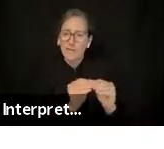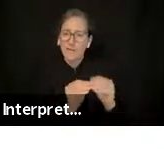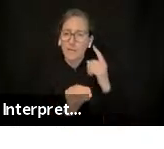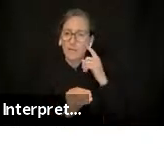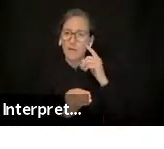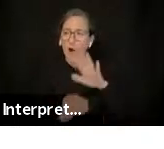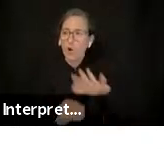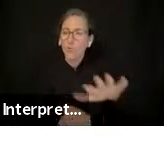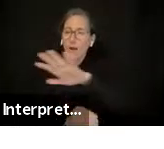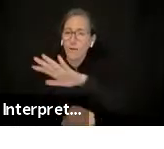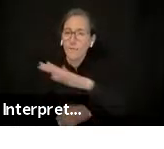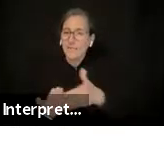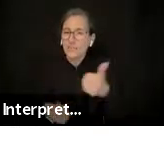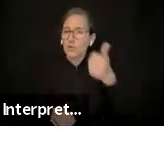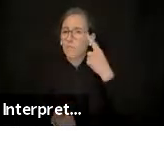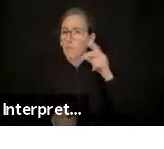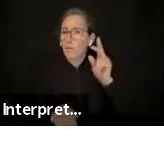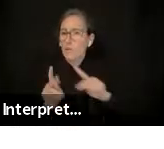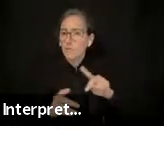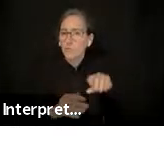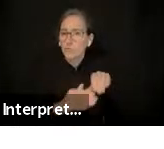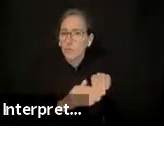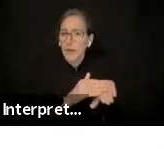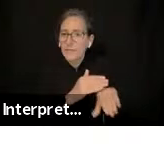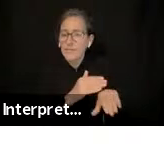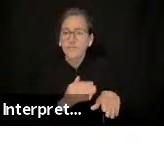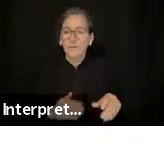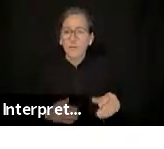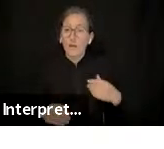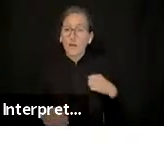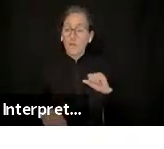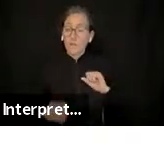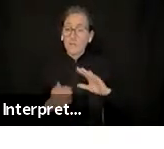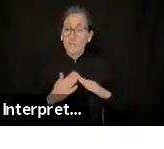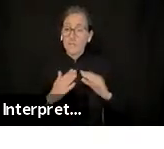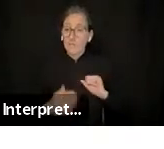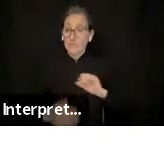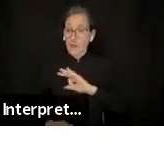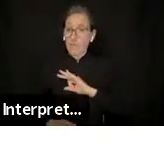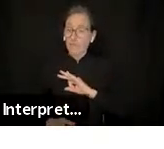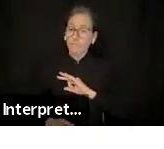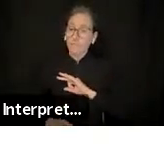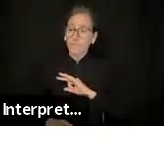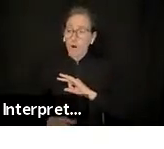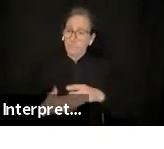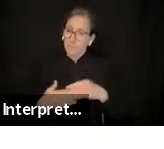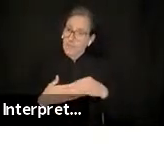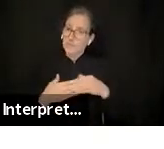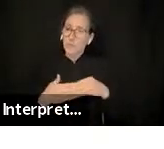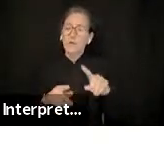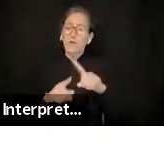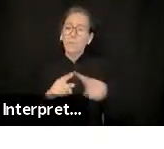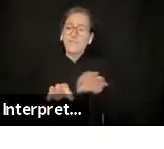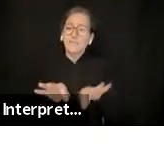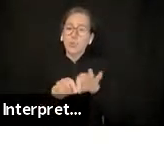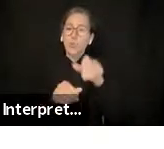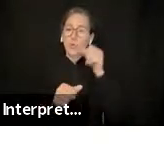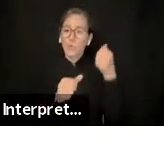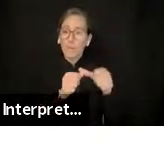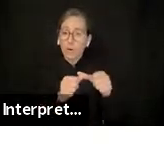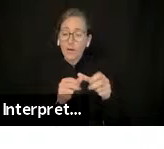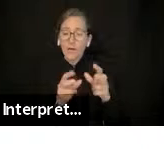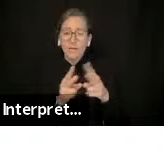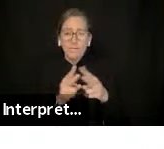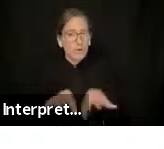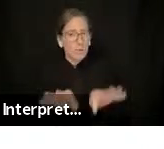community? And we at the city staff can be quite open to that, but we do always have to remember that it's also really important